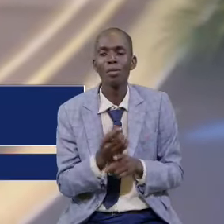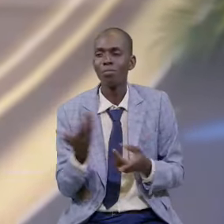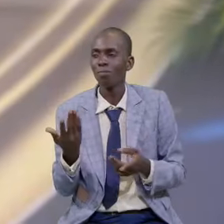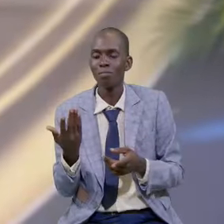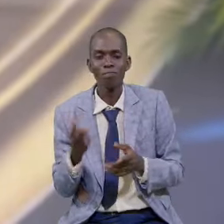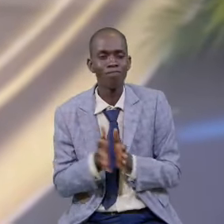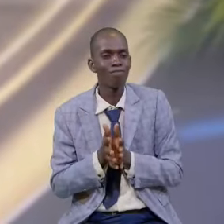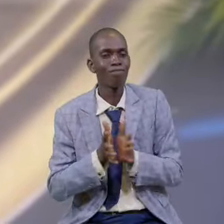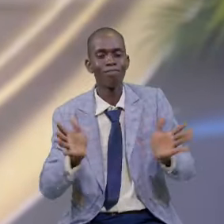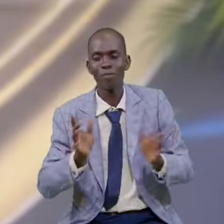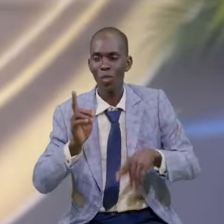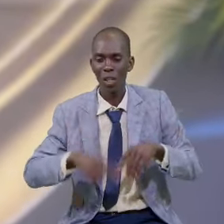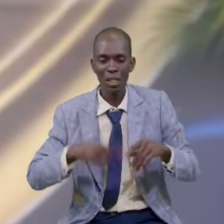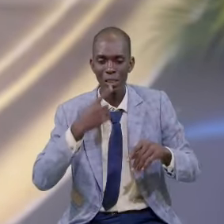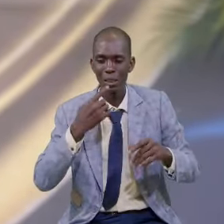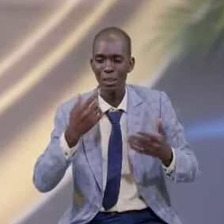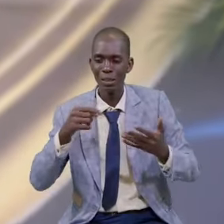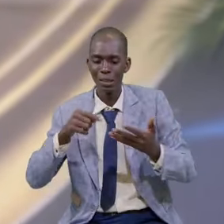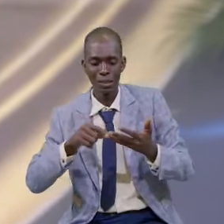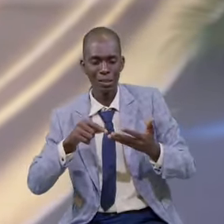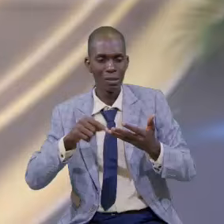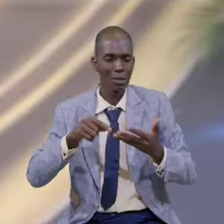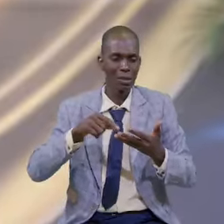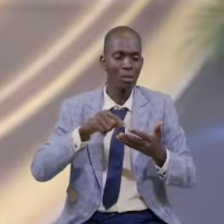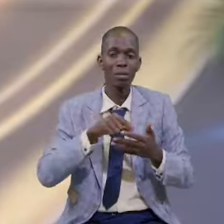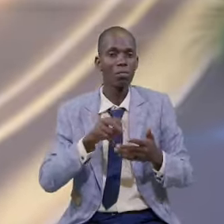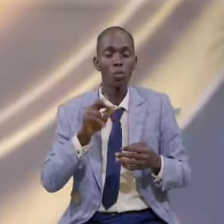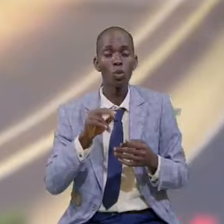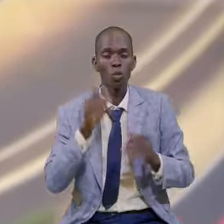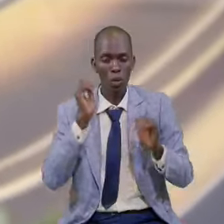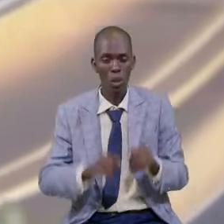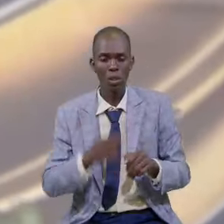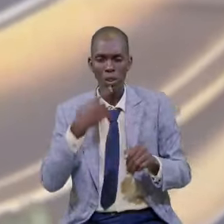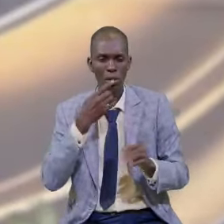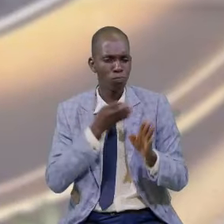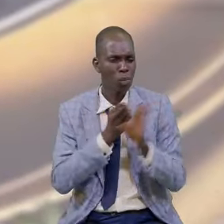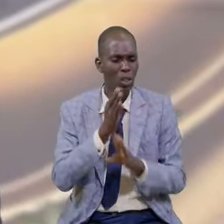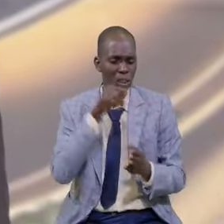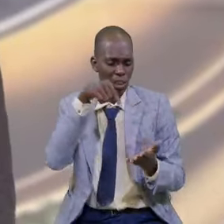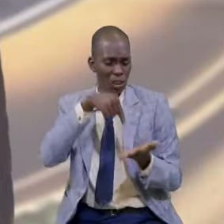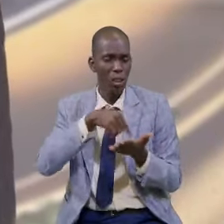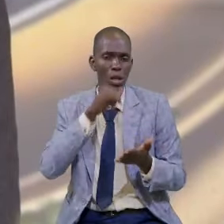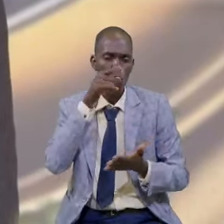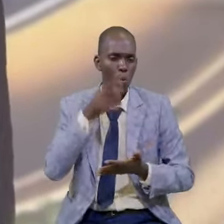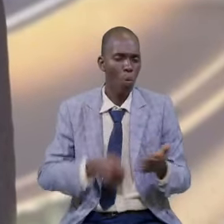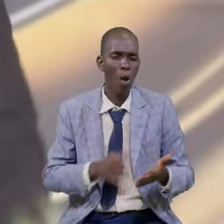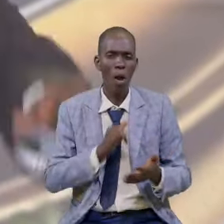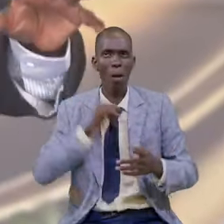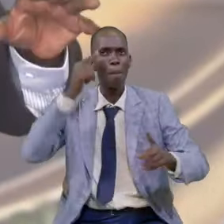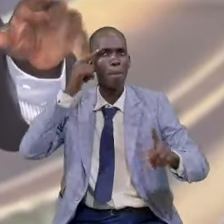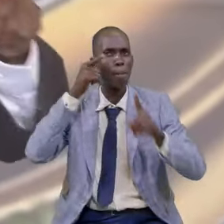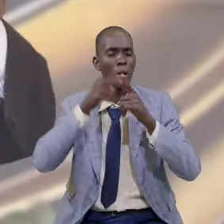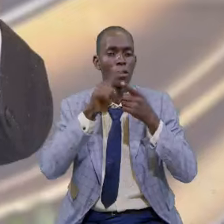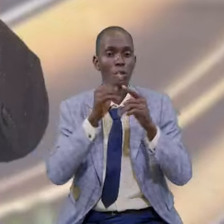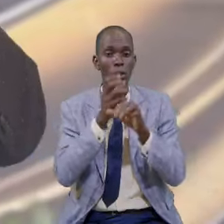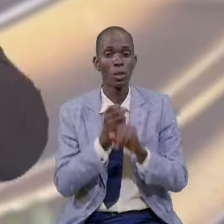say, this is what I will achieve. When you pin it down like that, and you plan it very well, and